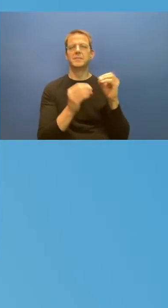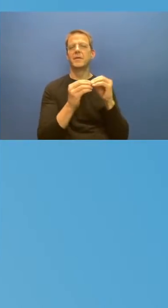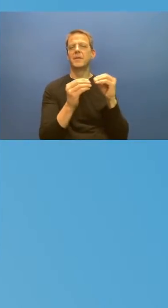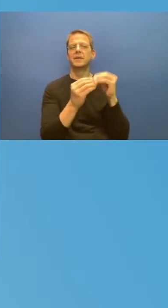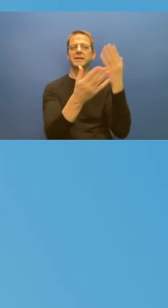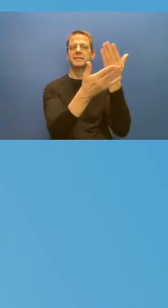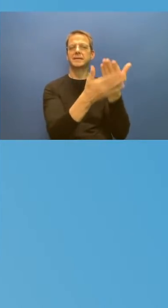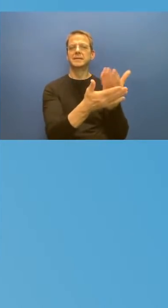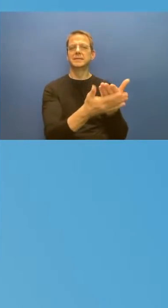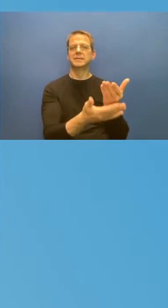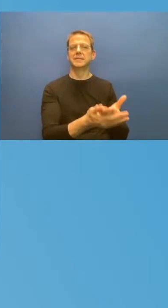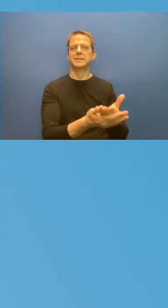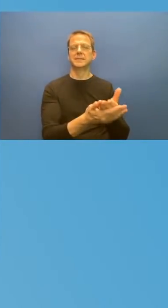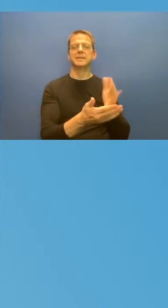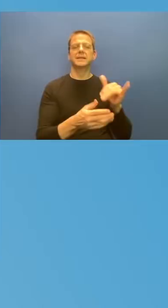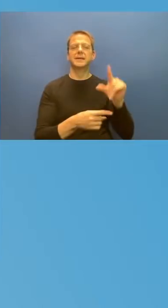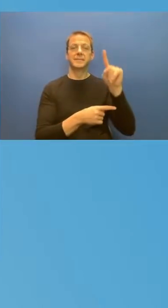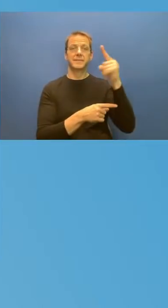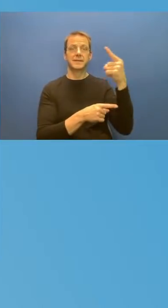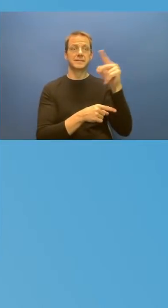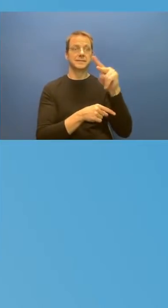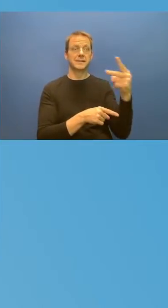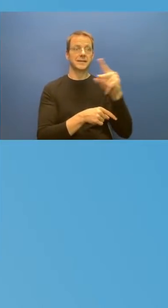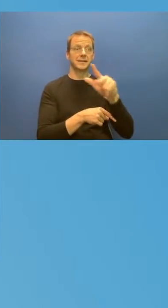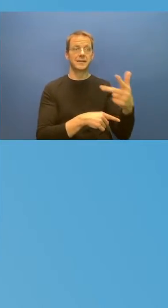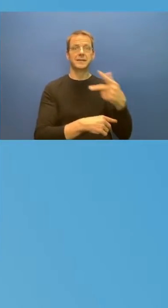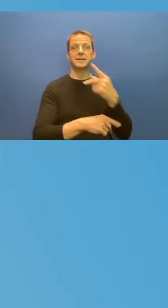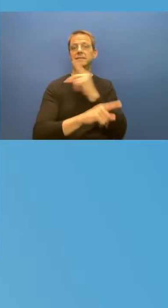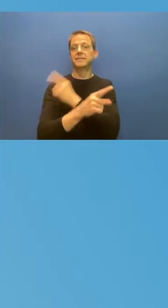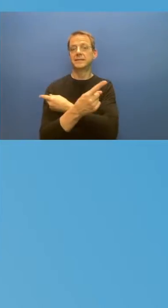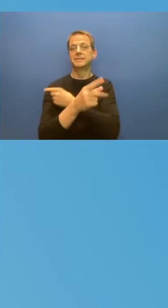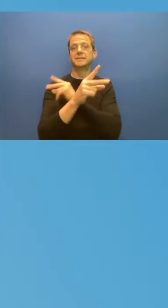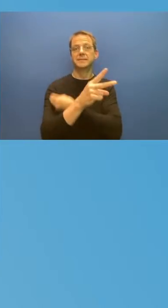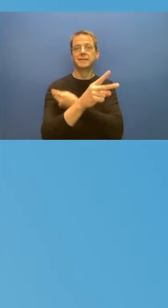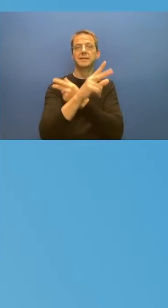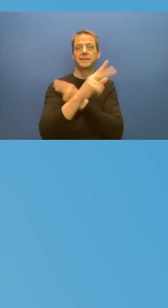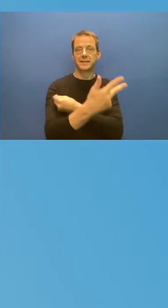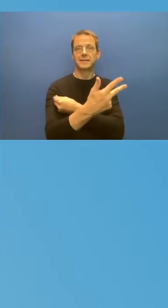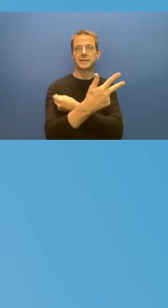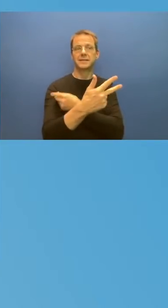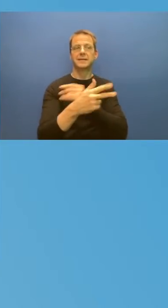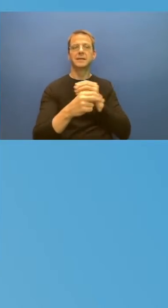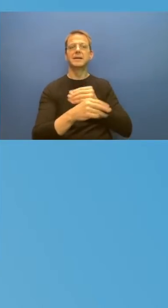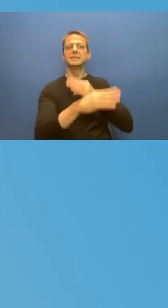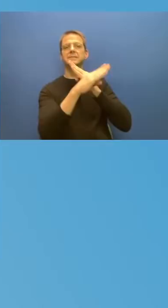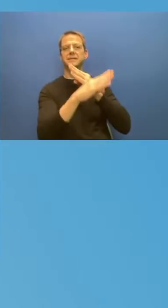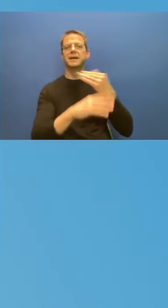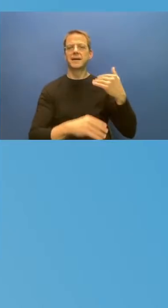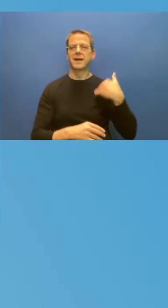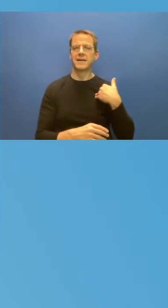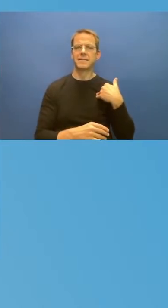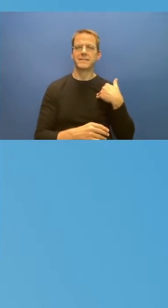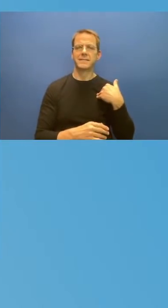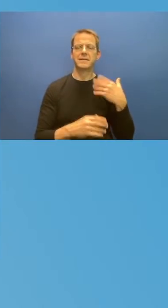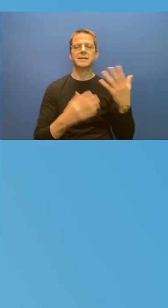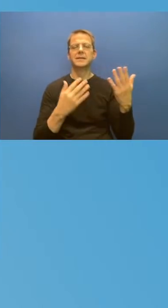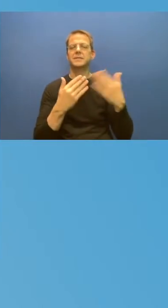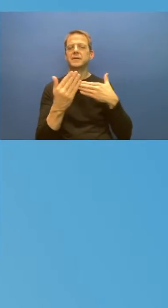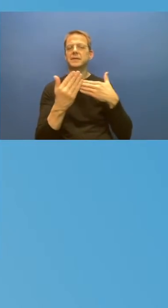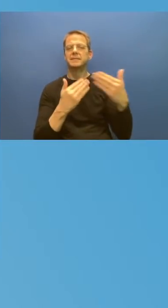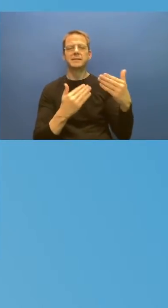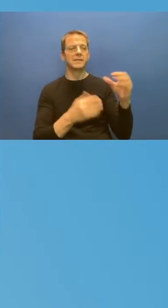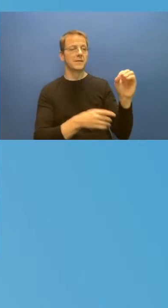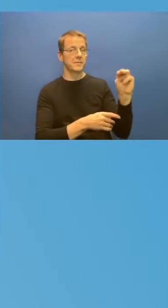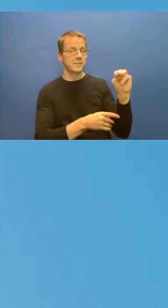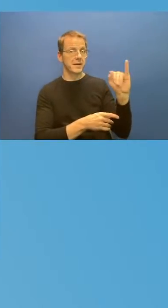Omicron, irrespective of Omicron, where do you think we should be going for the rest of the population on third doses with this debate going